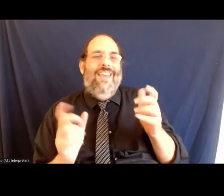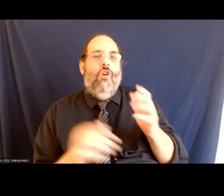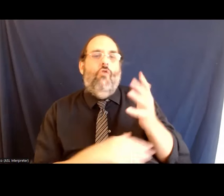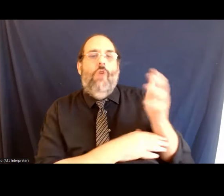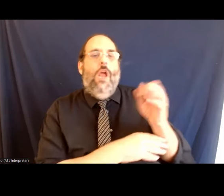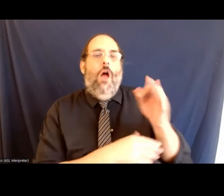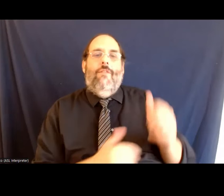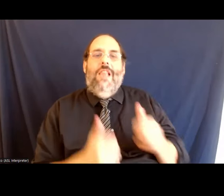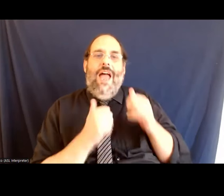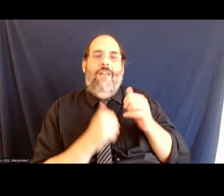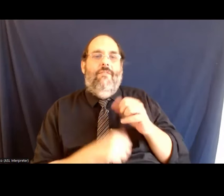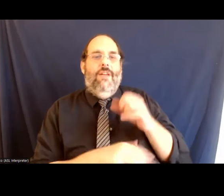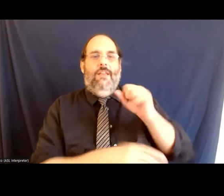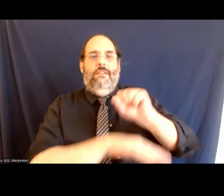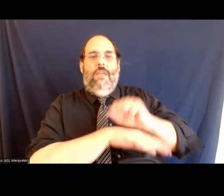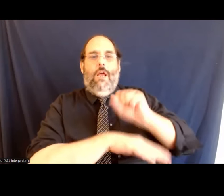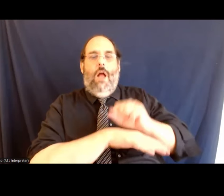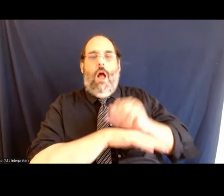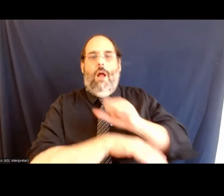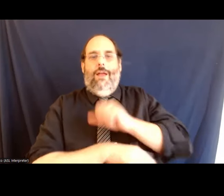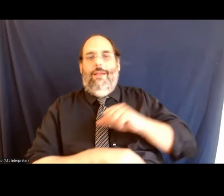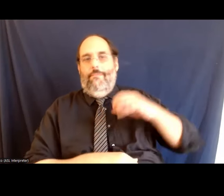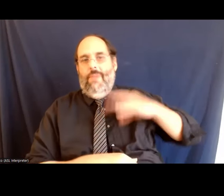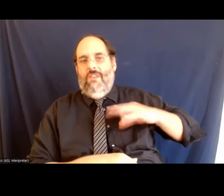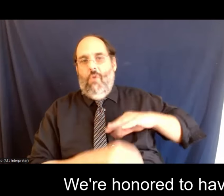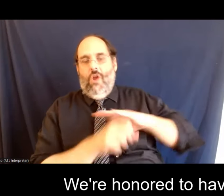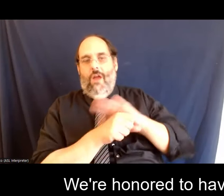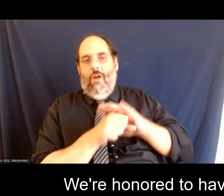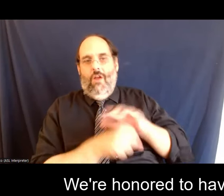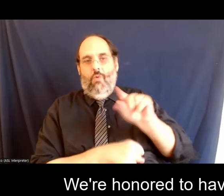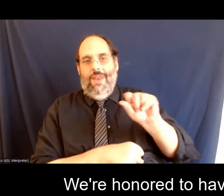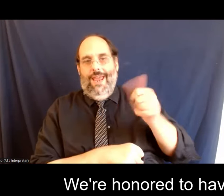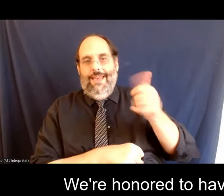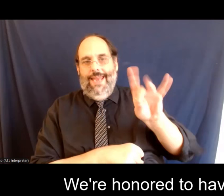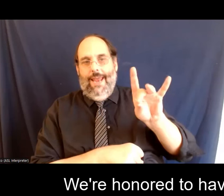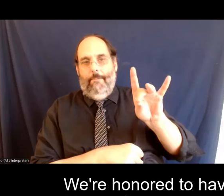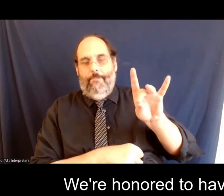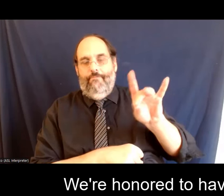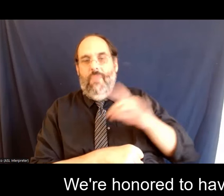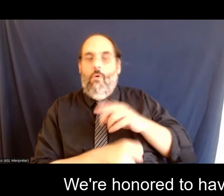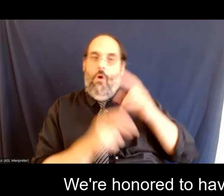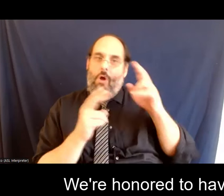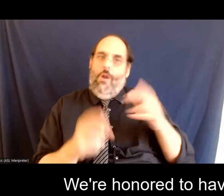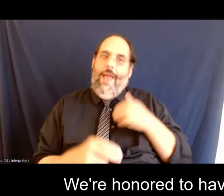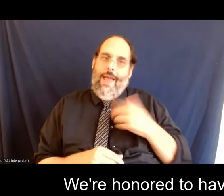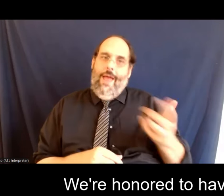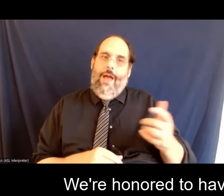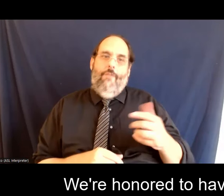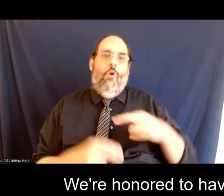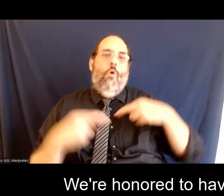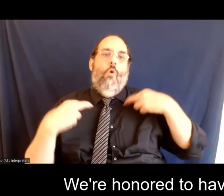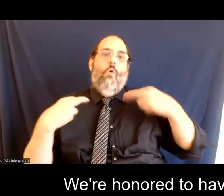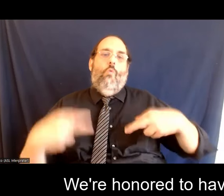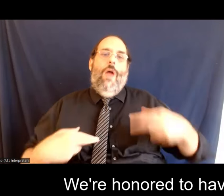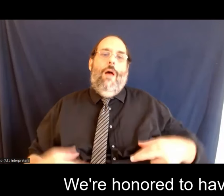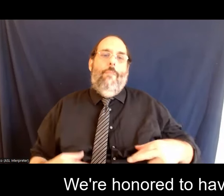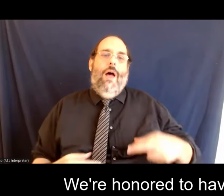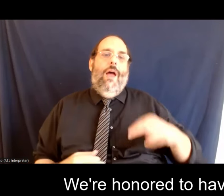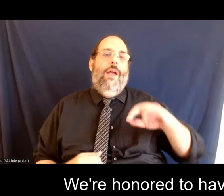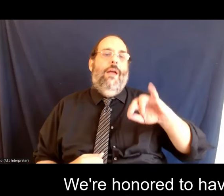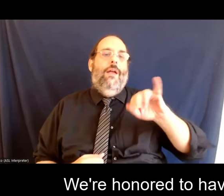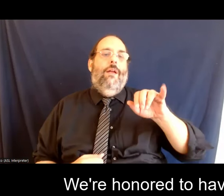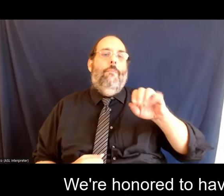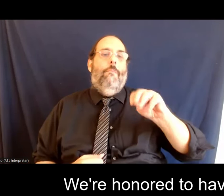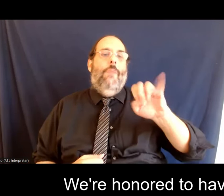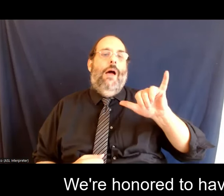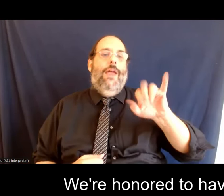Life Synagogue in Pittsburgh in 2018. We're honored to have Rabbi Hazan Jeffrey Myers from